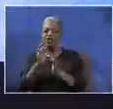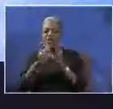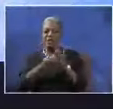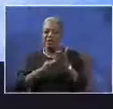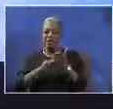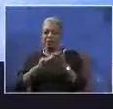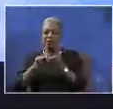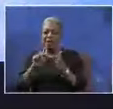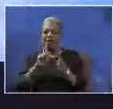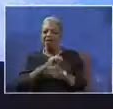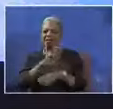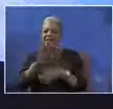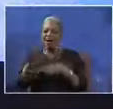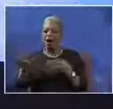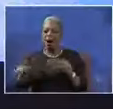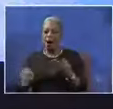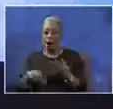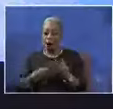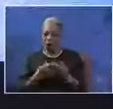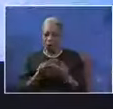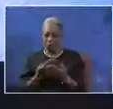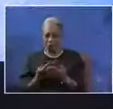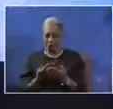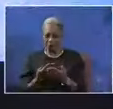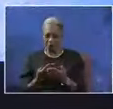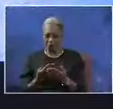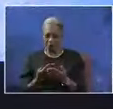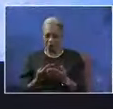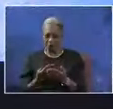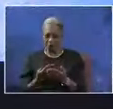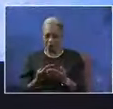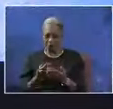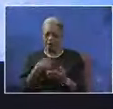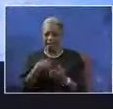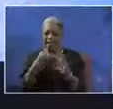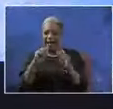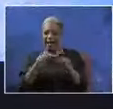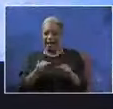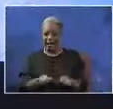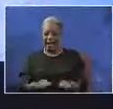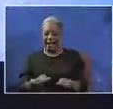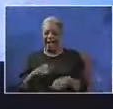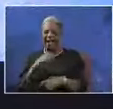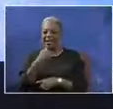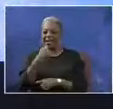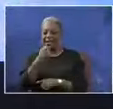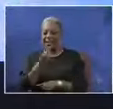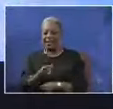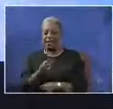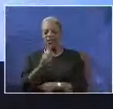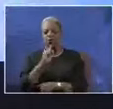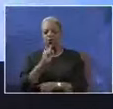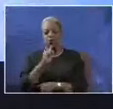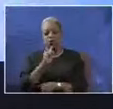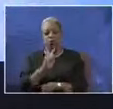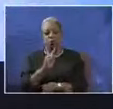Now, let me tell you something. I can tell when you've really heard the gospel.